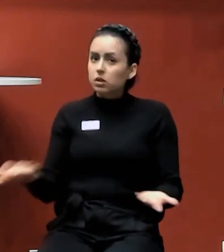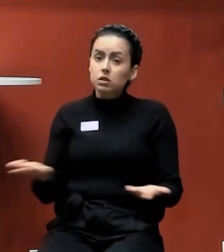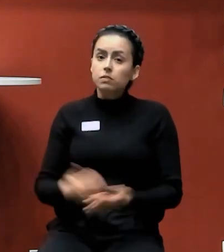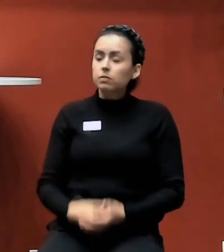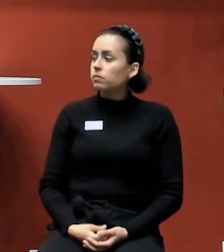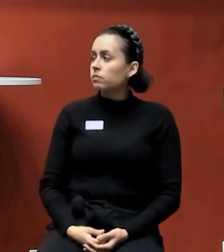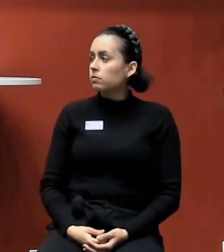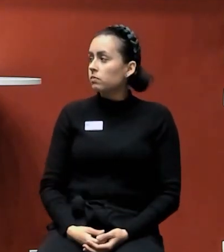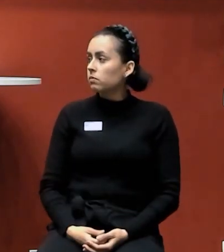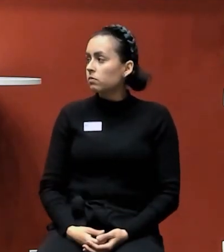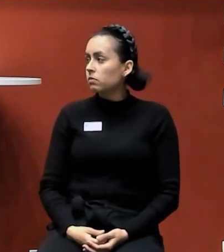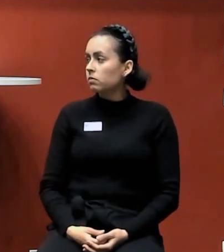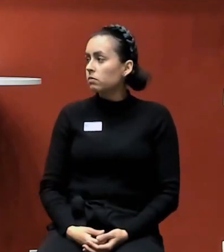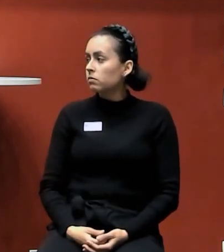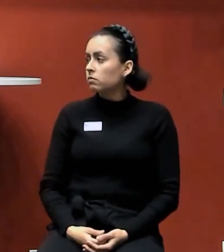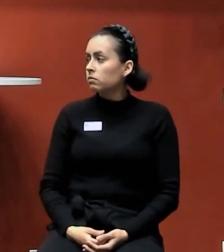Yeah, Adam, go.